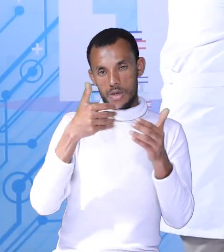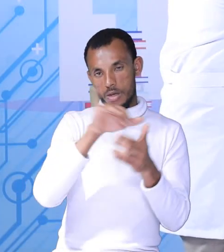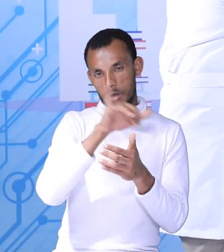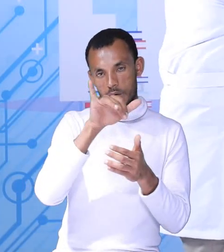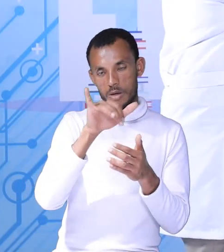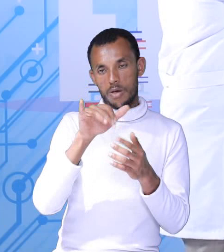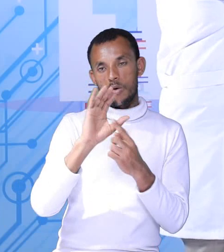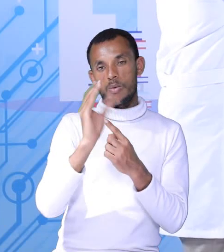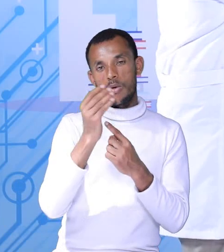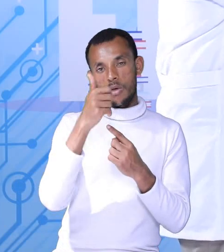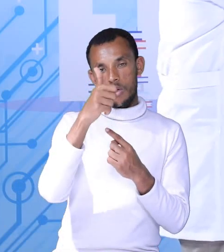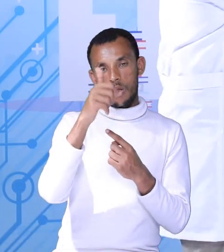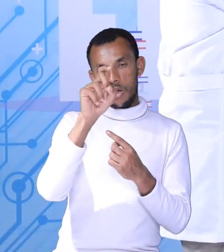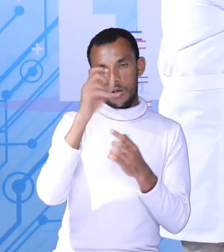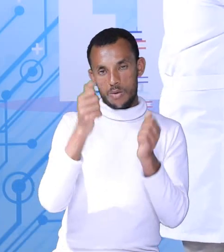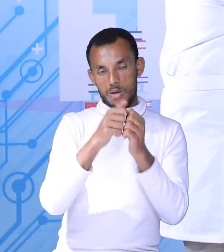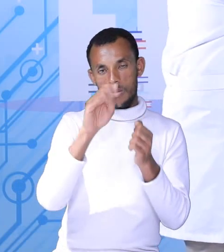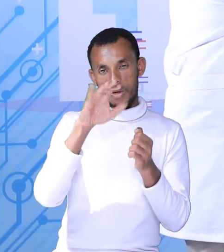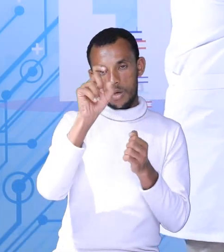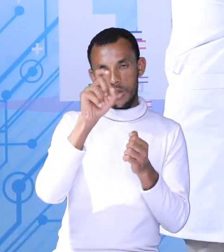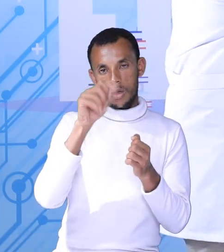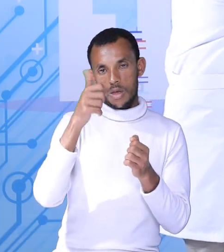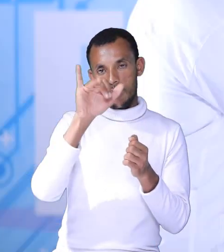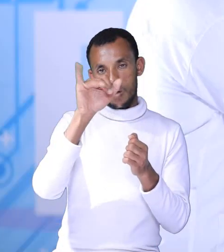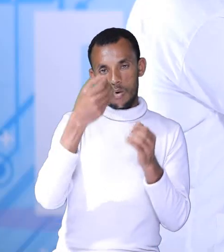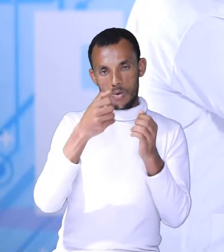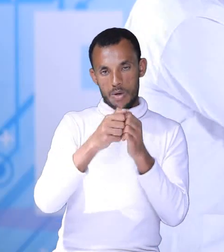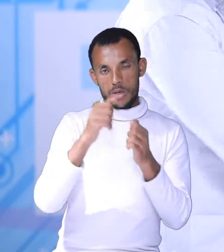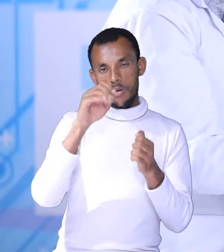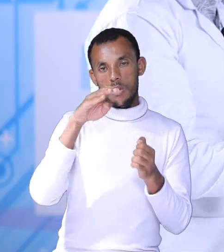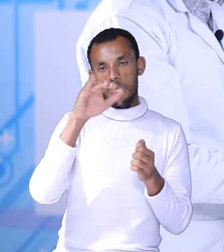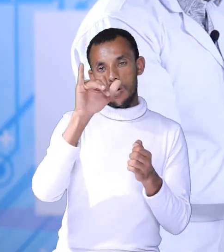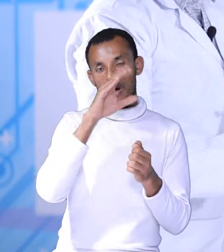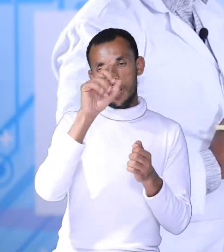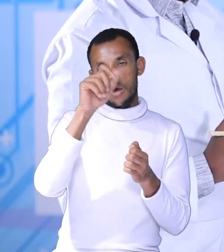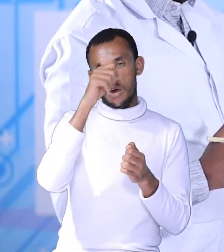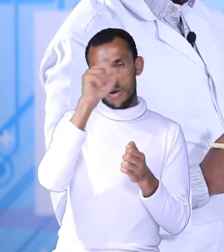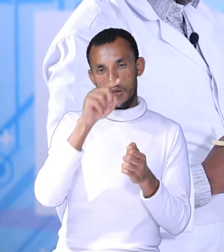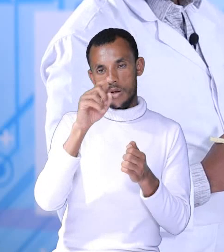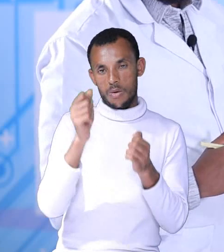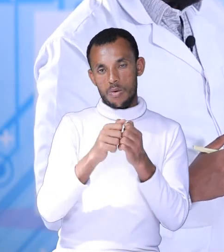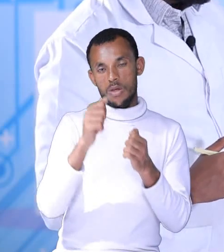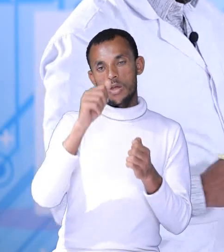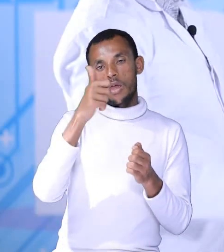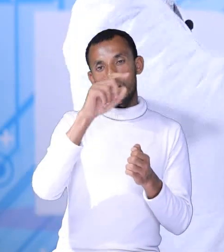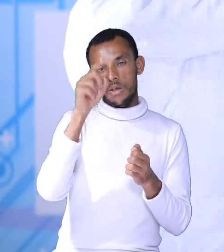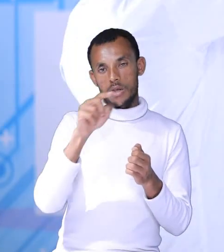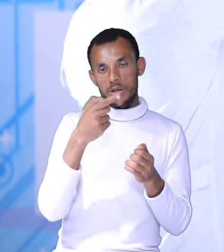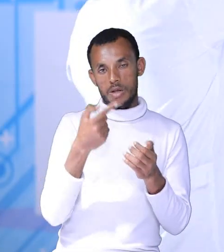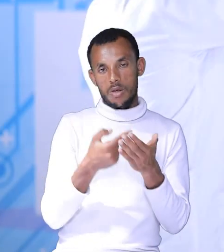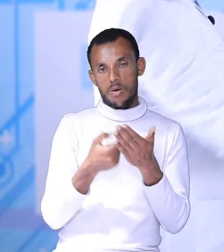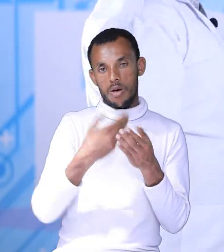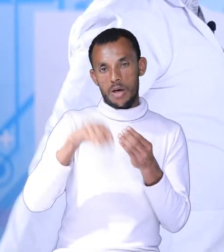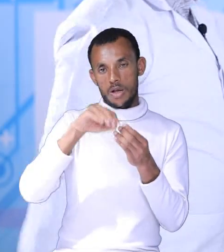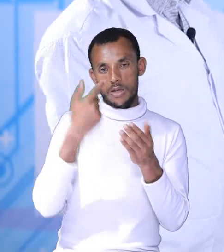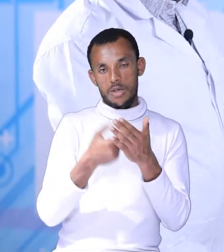corresponding component ax with bx, ay with by, az with bz, and then you add these results. So